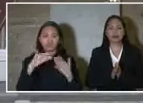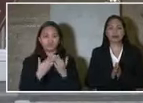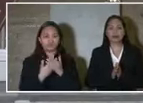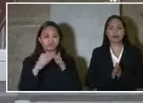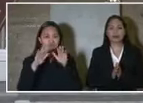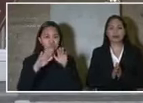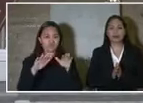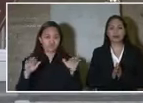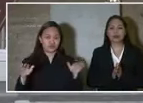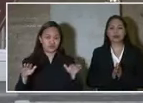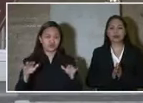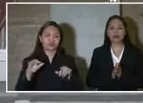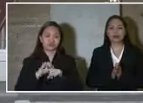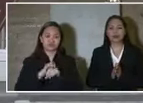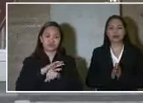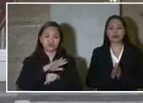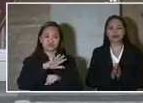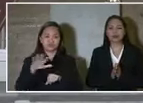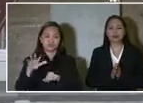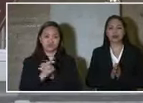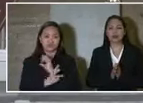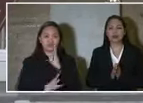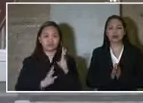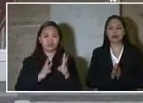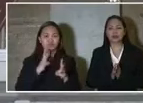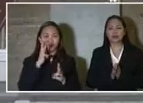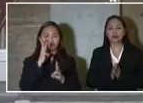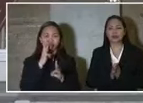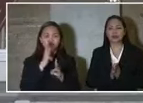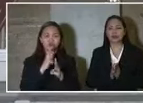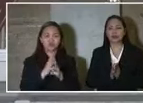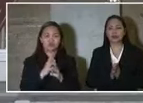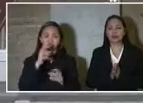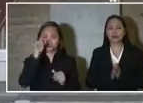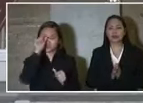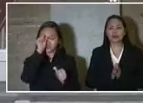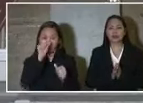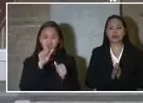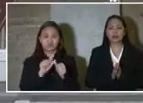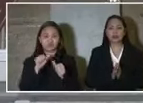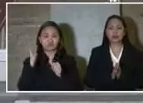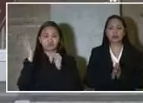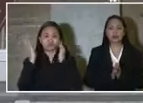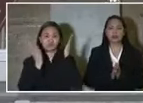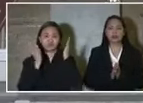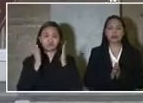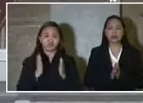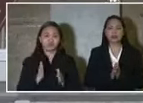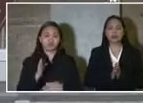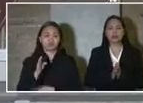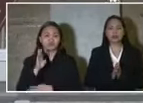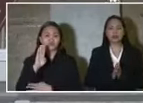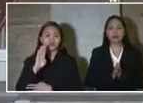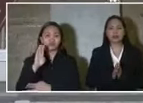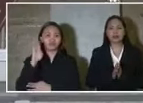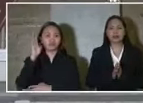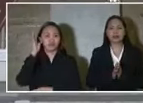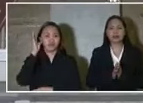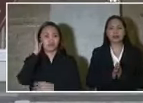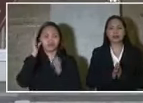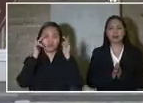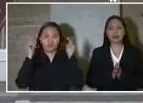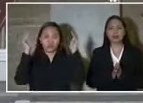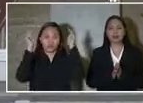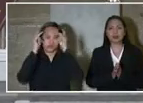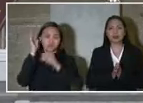children scattered throughout the world. Remember your servant, Benedict XVI,